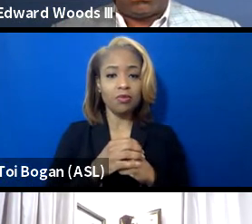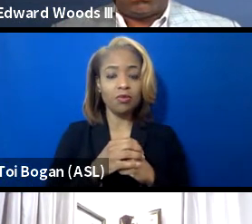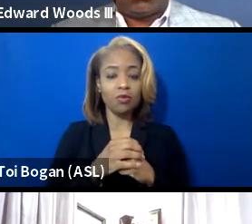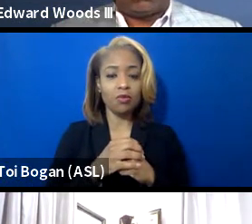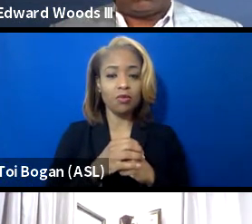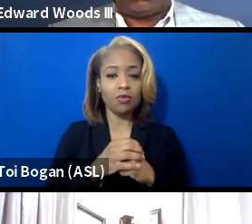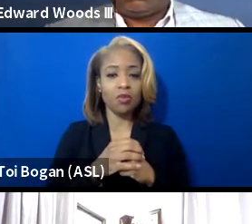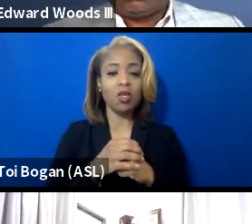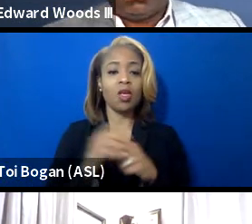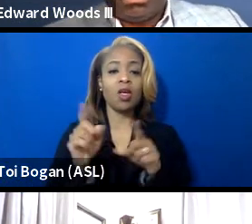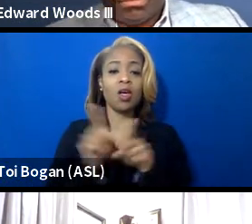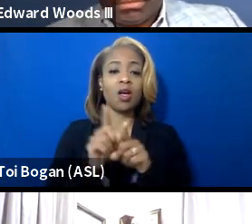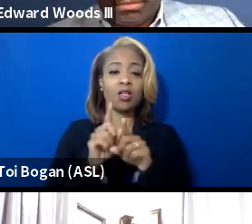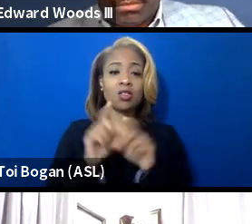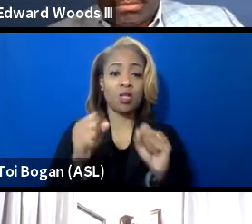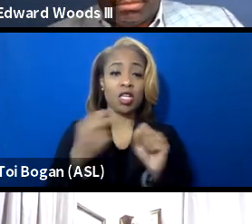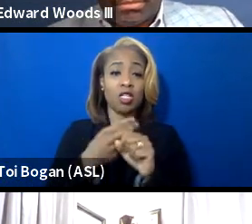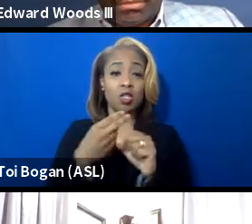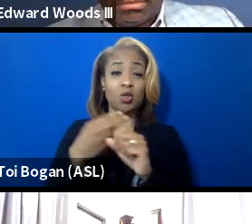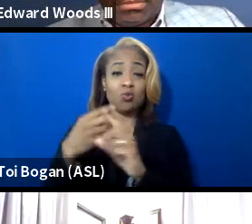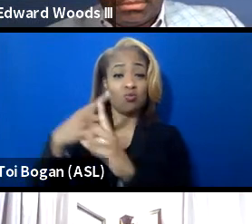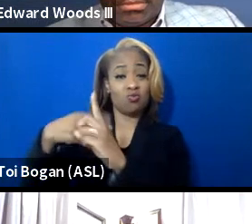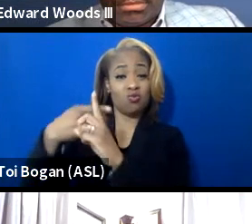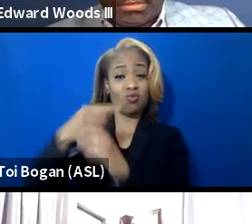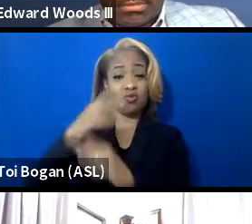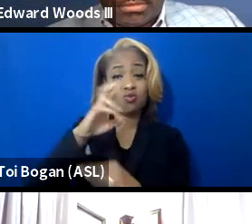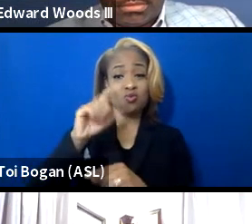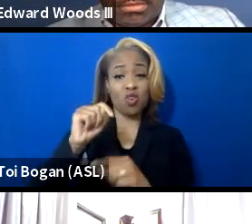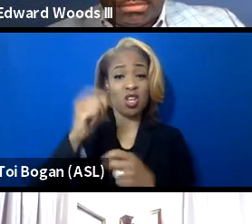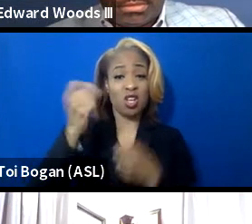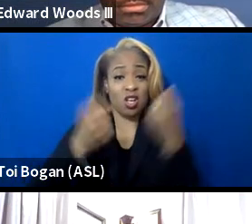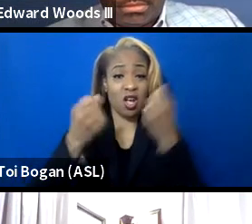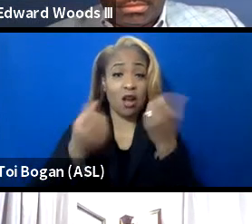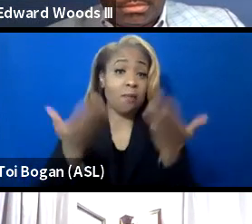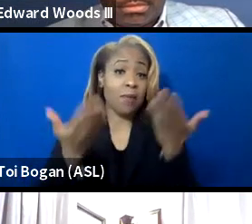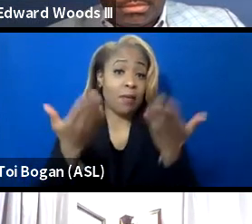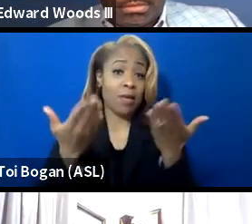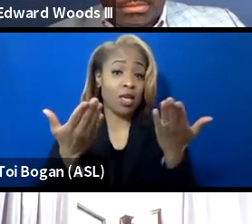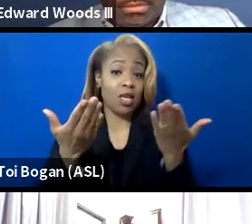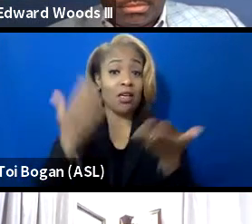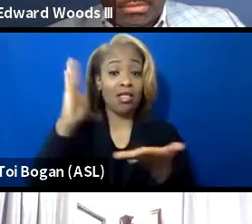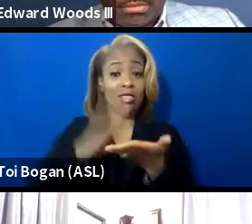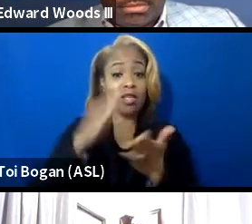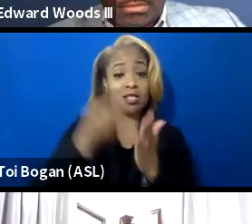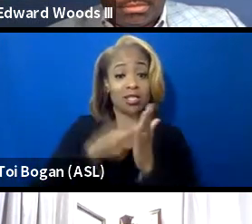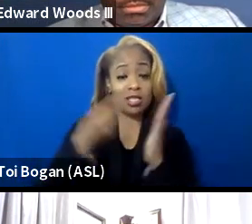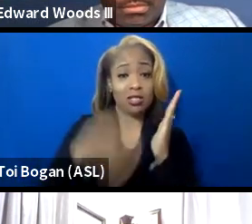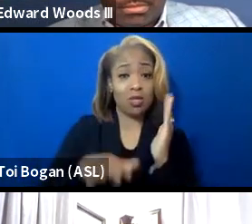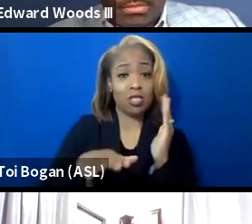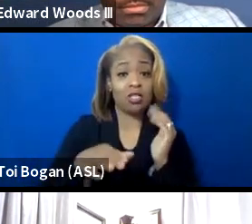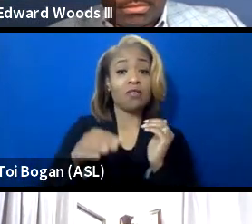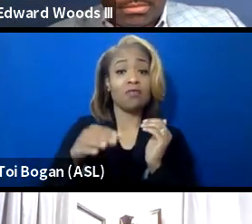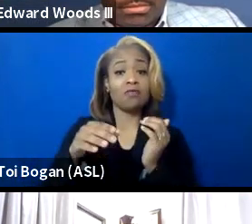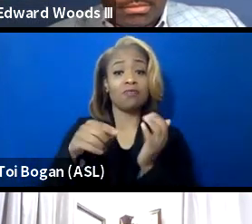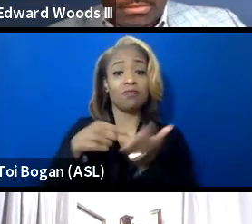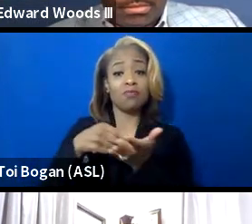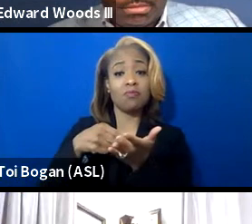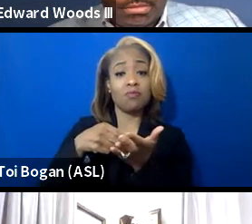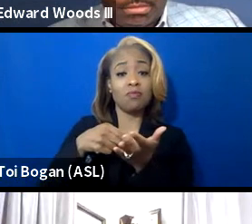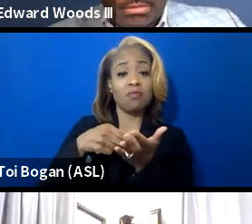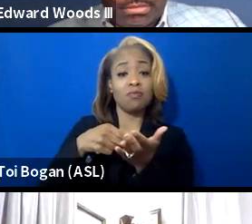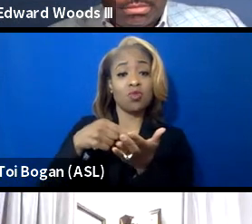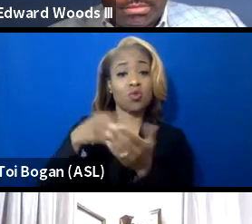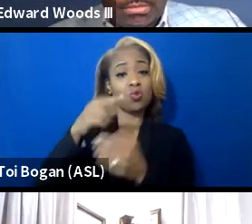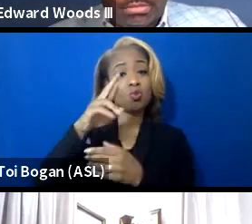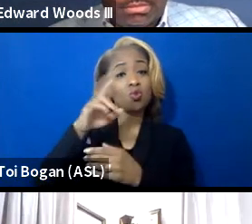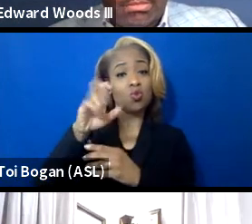You can also use a rental vehicle. There may be some cases where it would be less expensive to pay rent on a vehicle